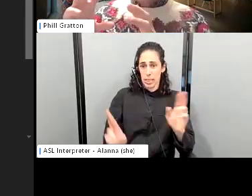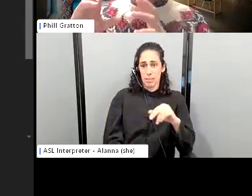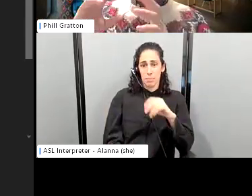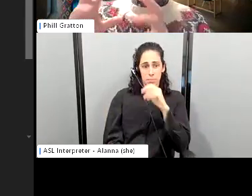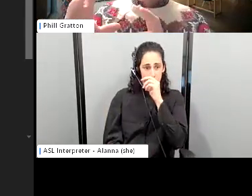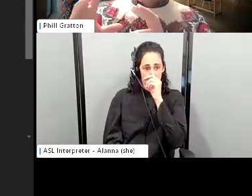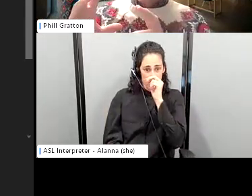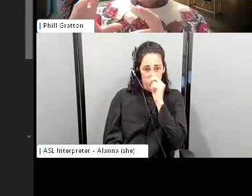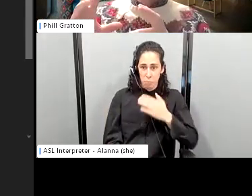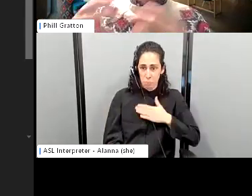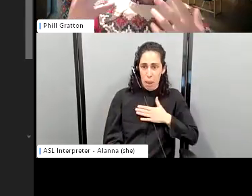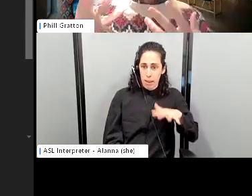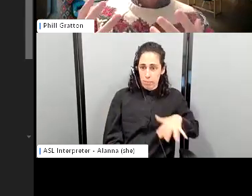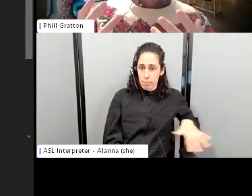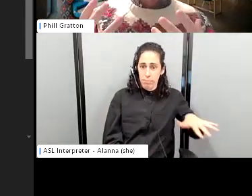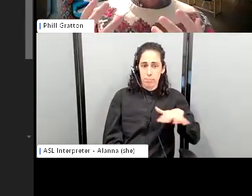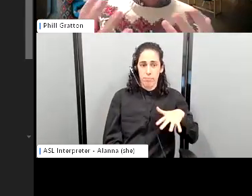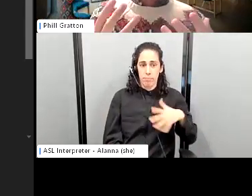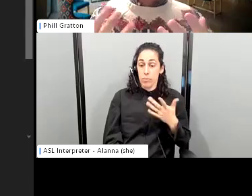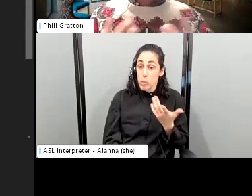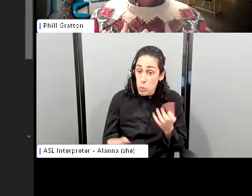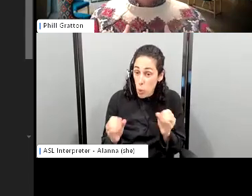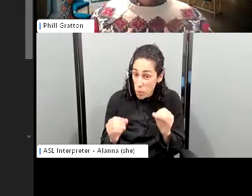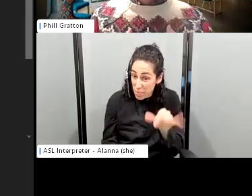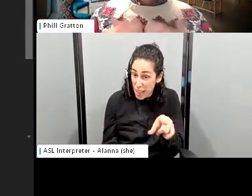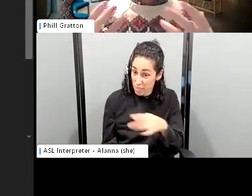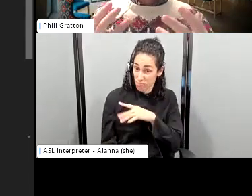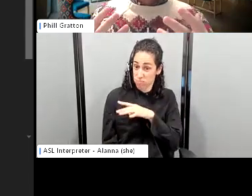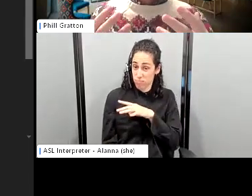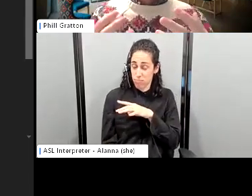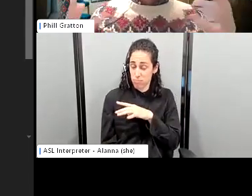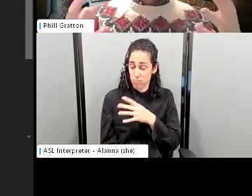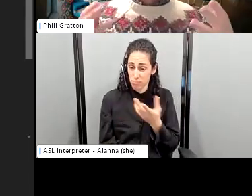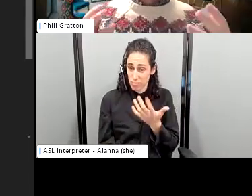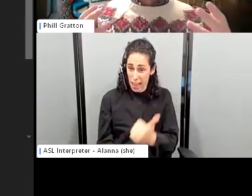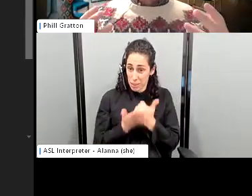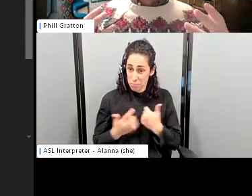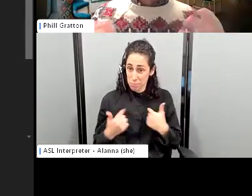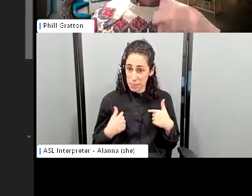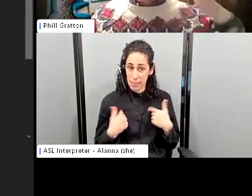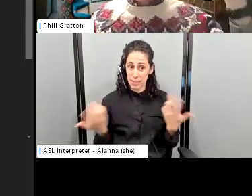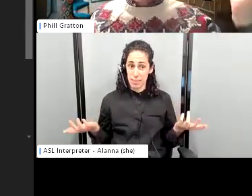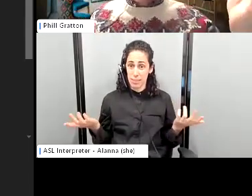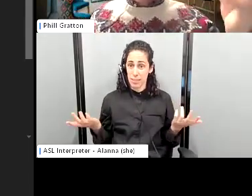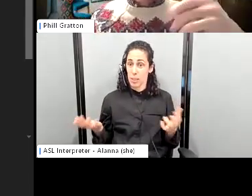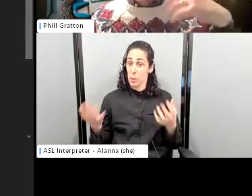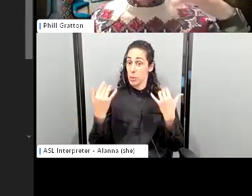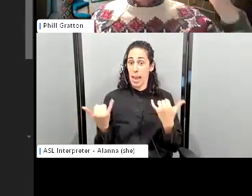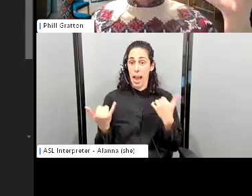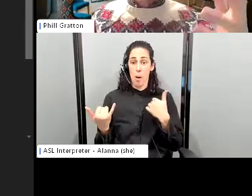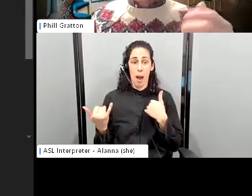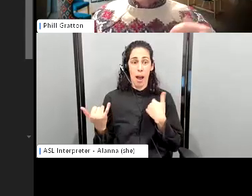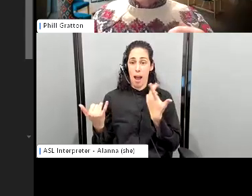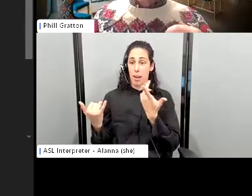more tailored to what I was looking for. So this is tremendously useful for me because now all I have to do is, go to Canadian Tire or